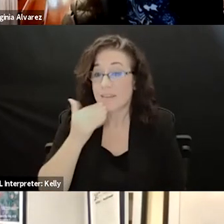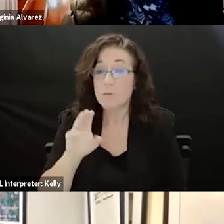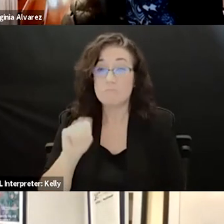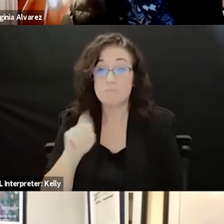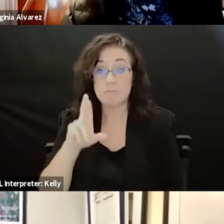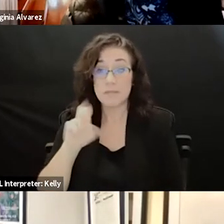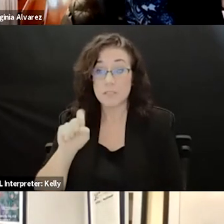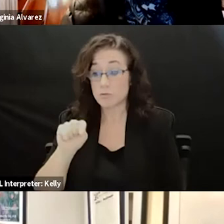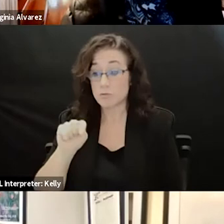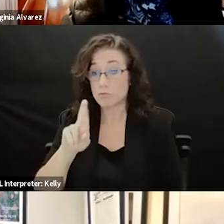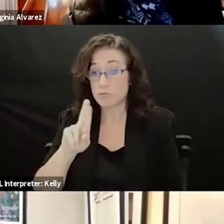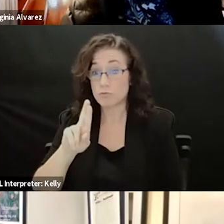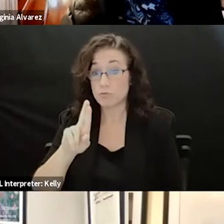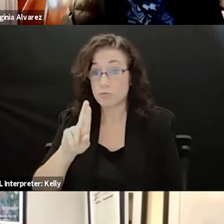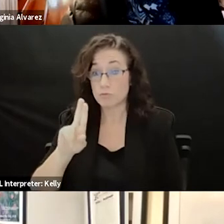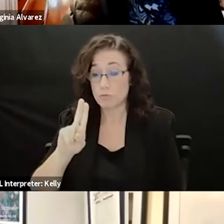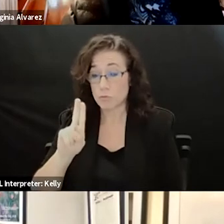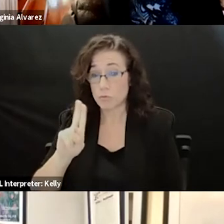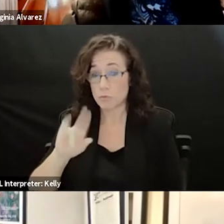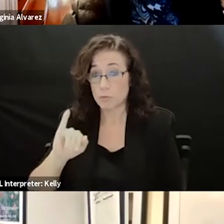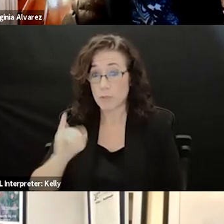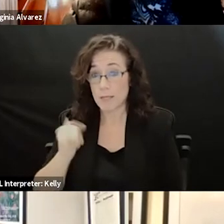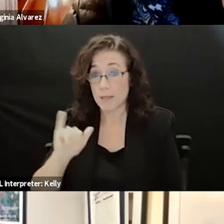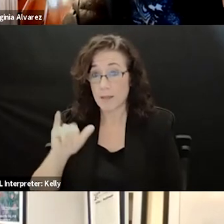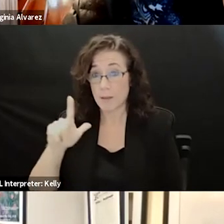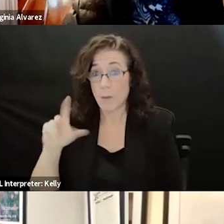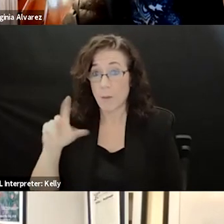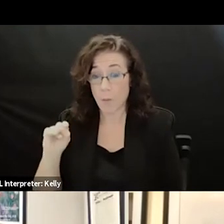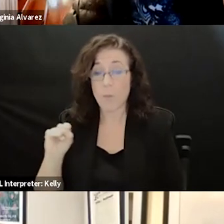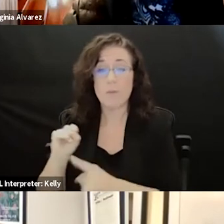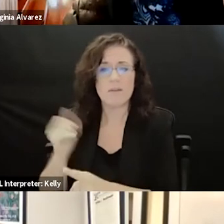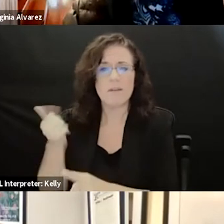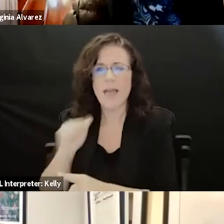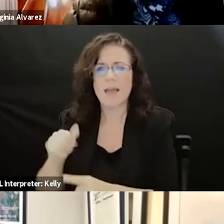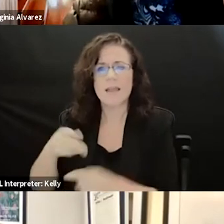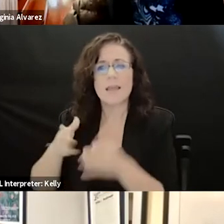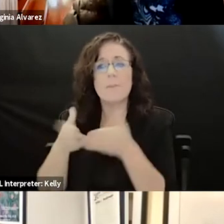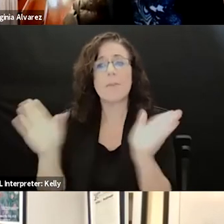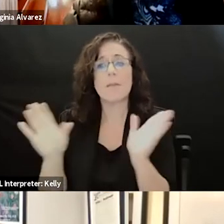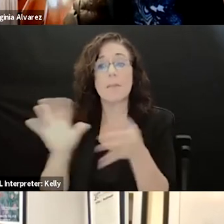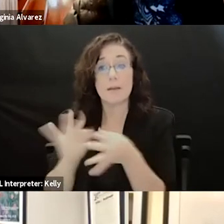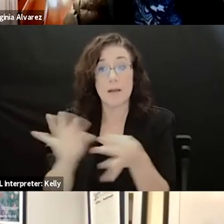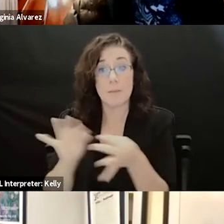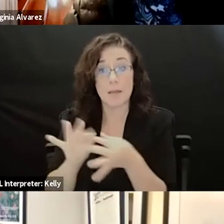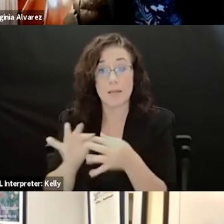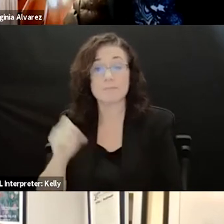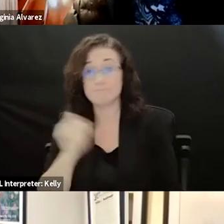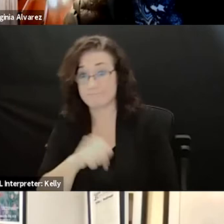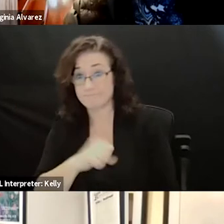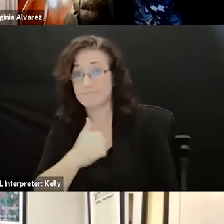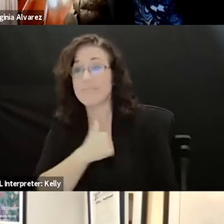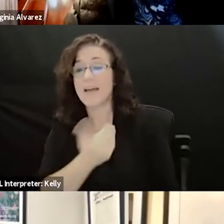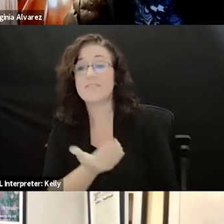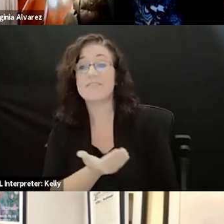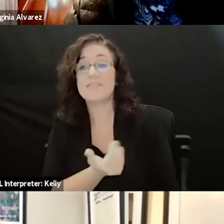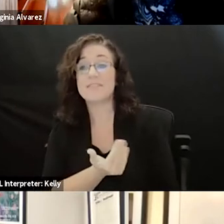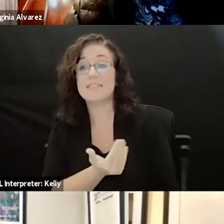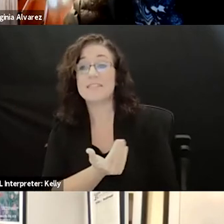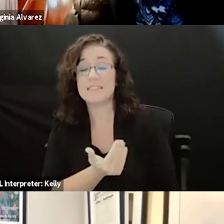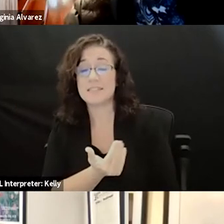comments on this resolution thank you president for yes we have 15 public comment on